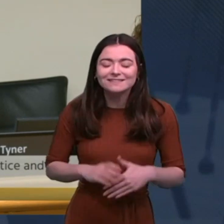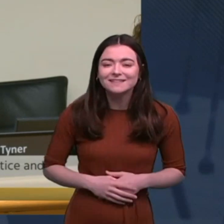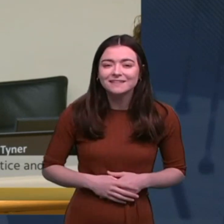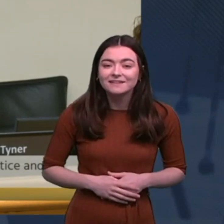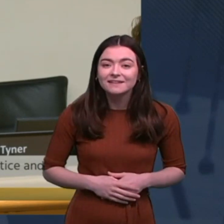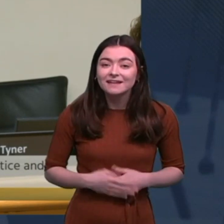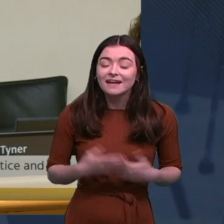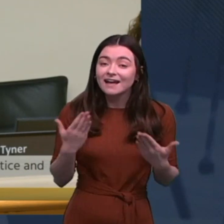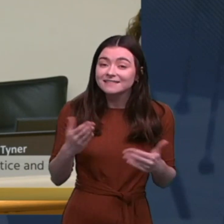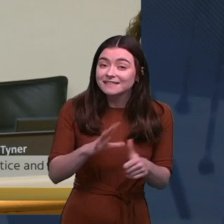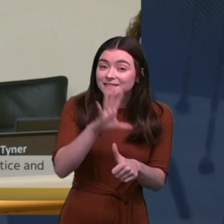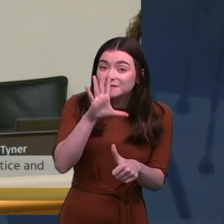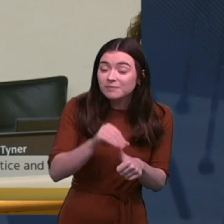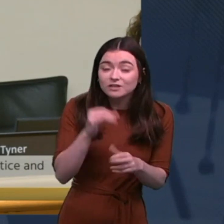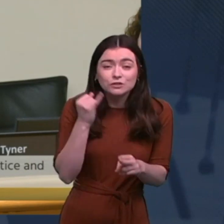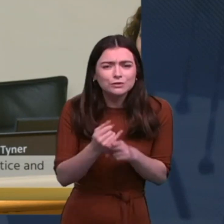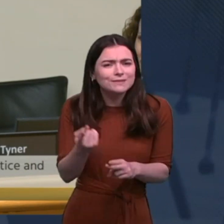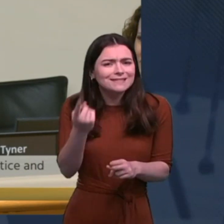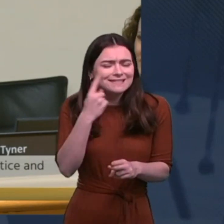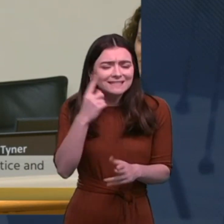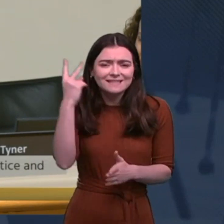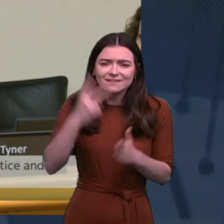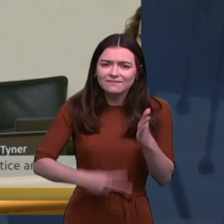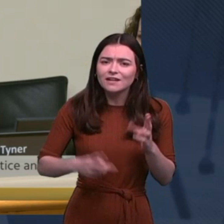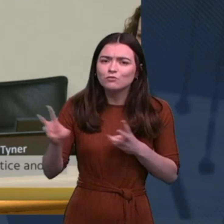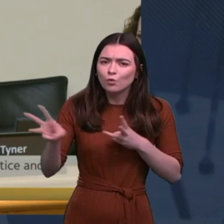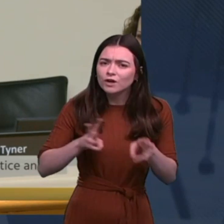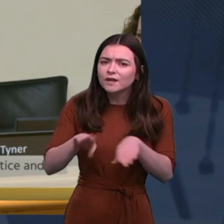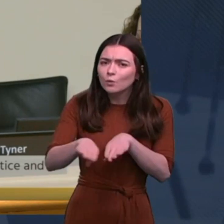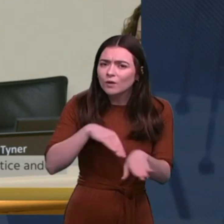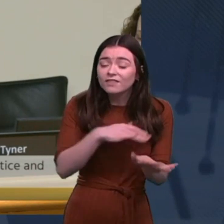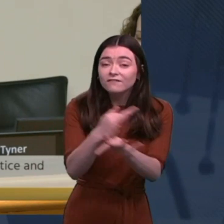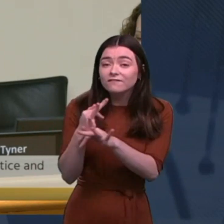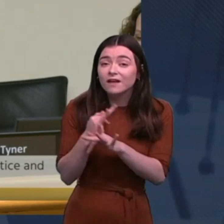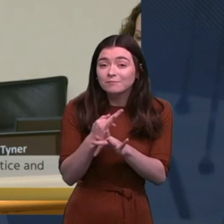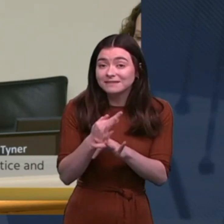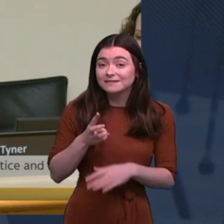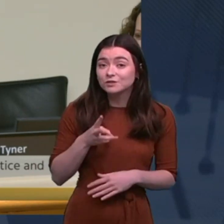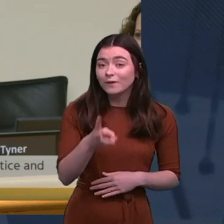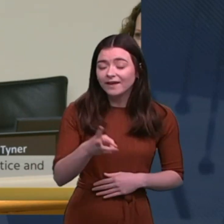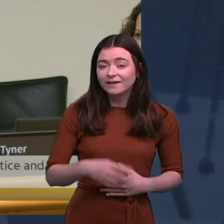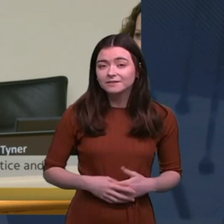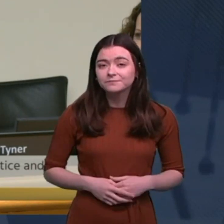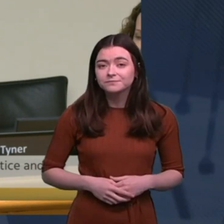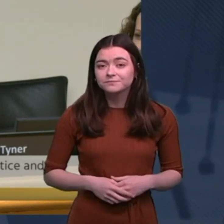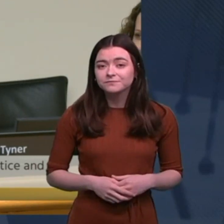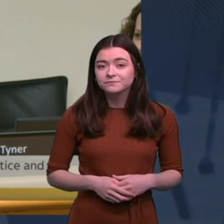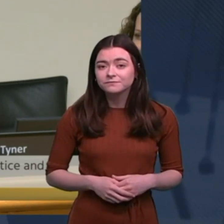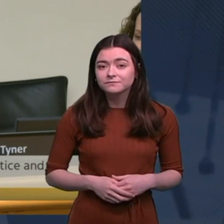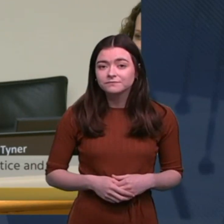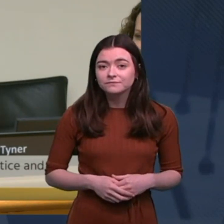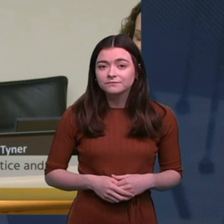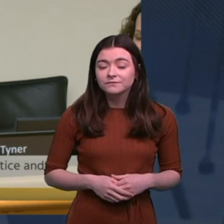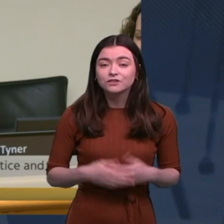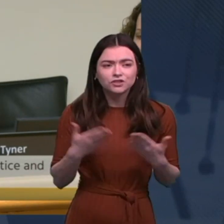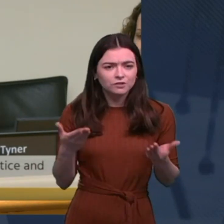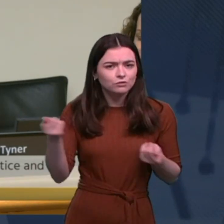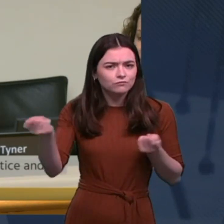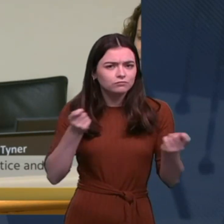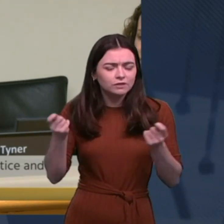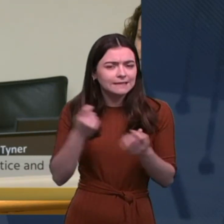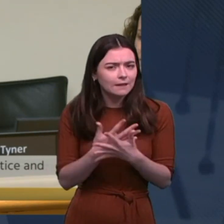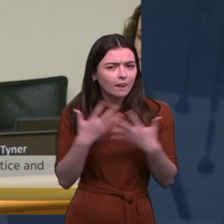in a special school, and sees the value of working with families in this way. She would have steered a lot of this as